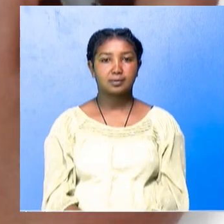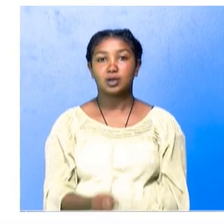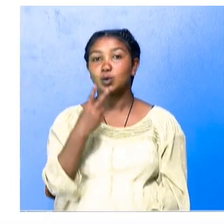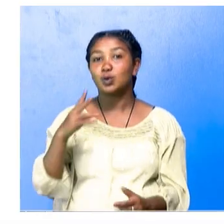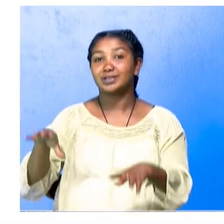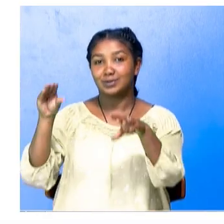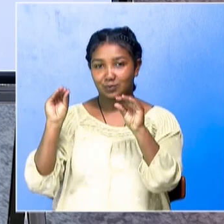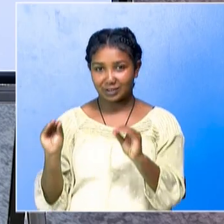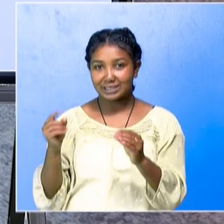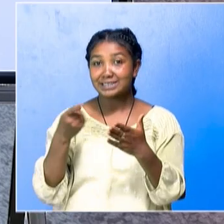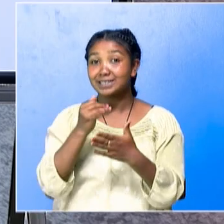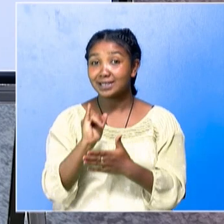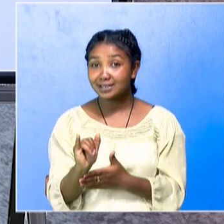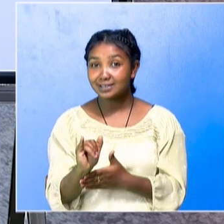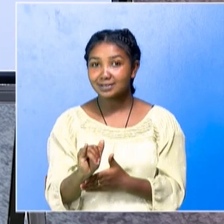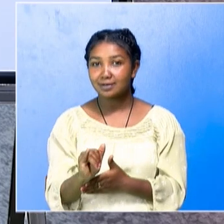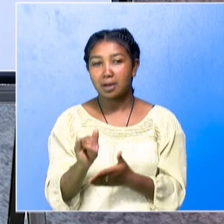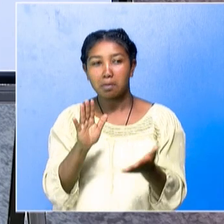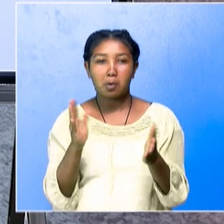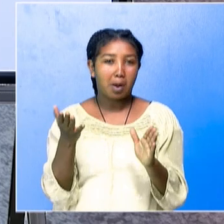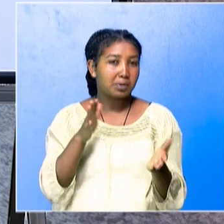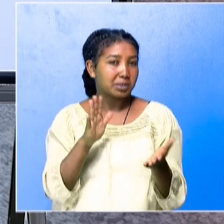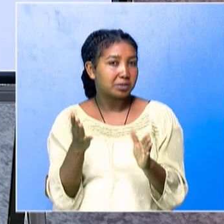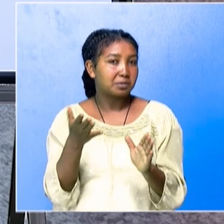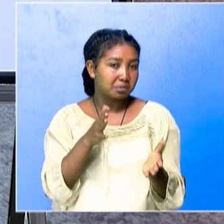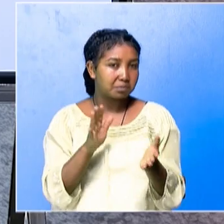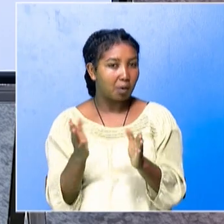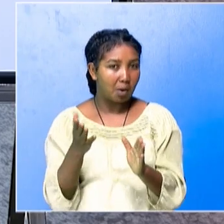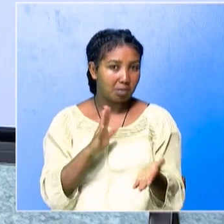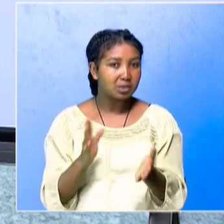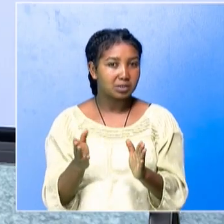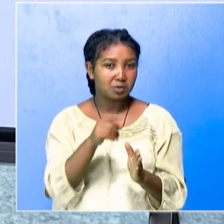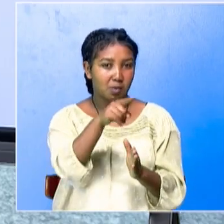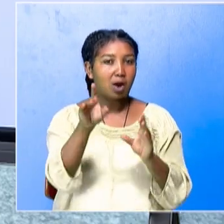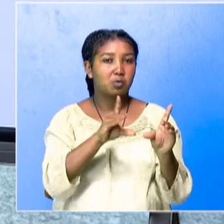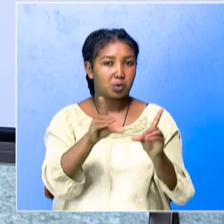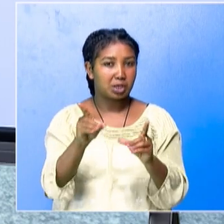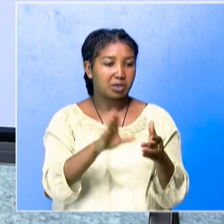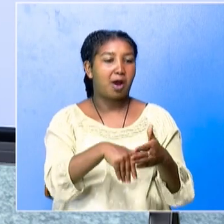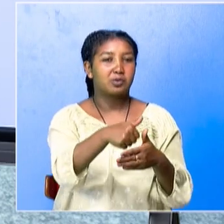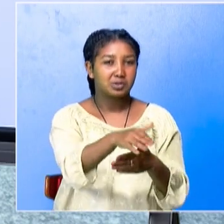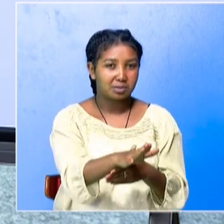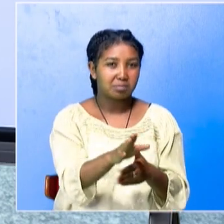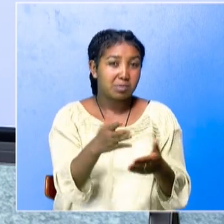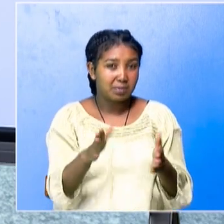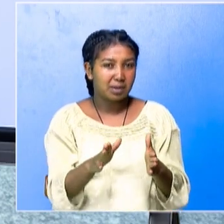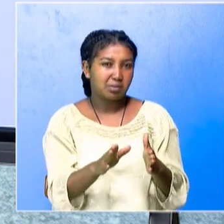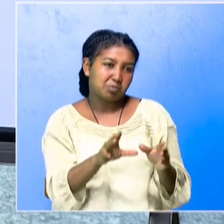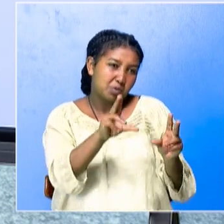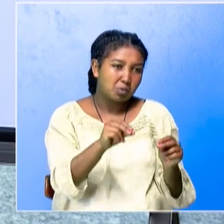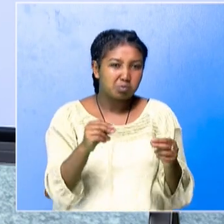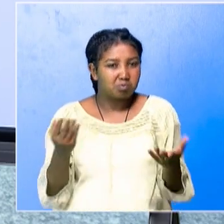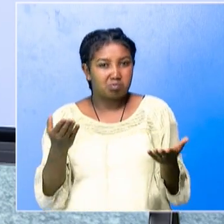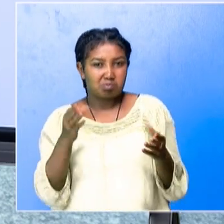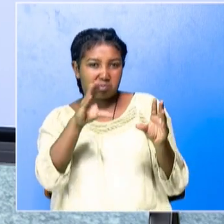Look, students, this is a probability and a possibility that you are doing it outside. Maybe you are not. Here